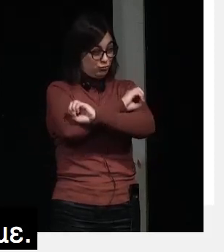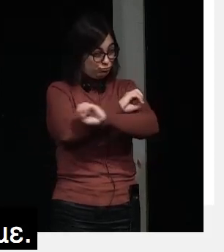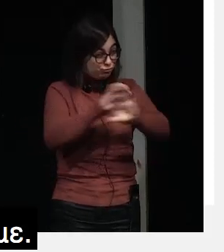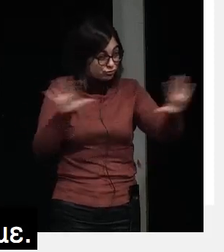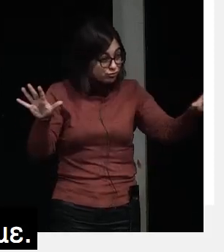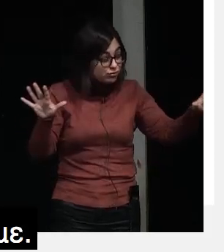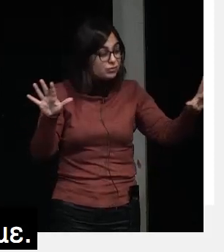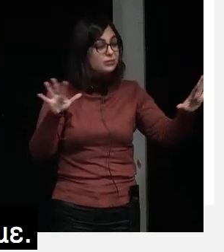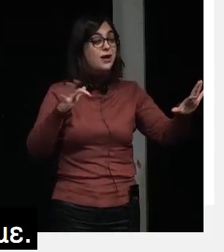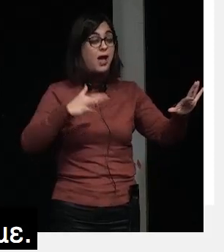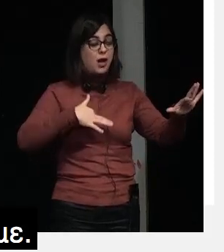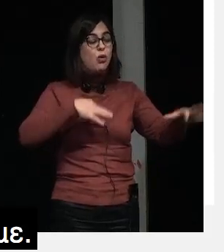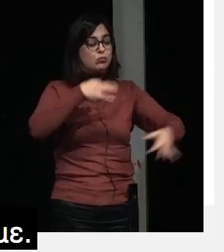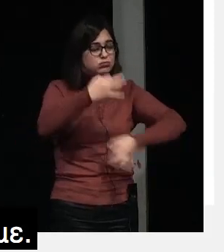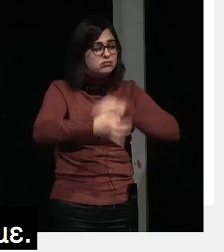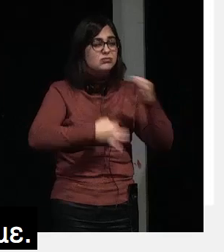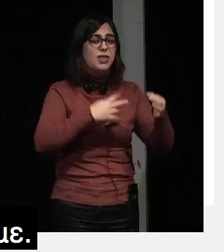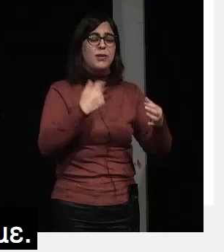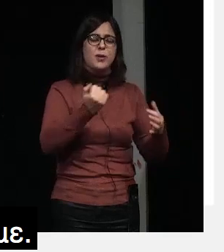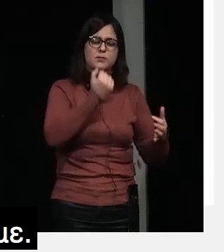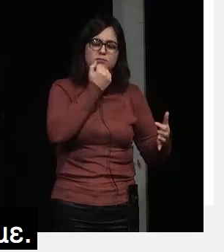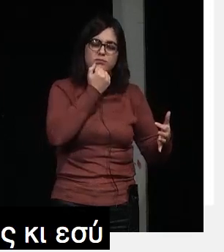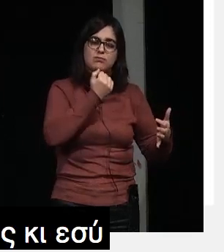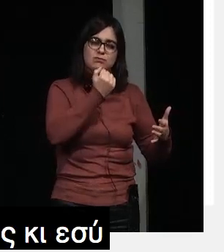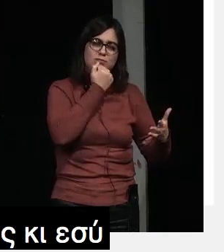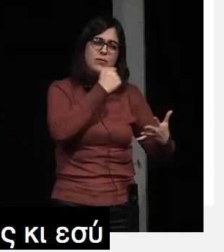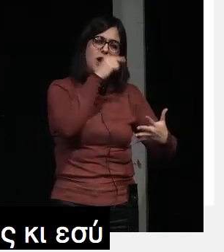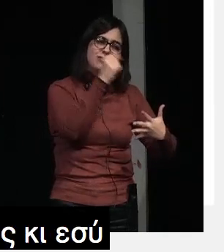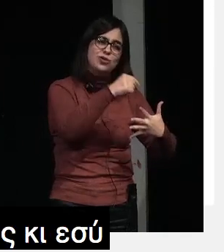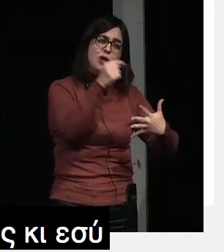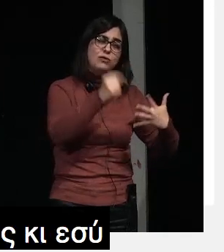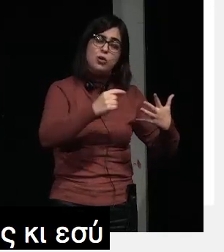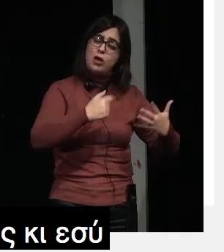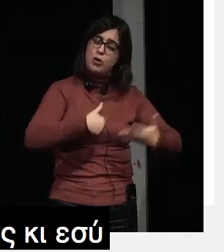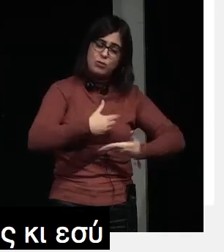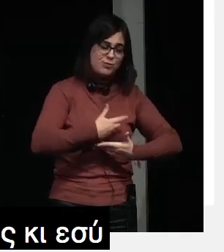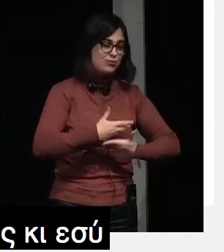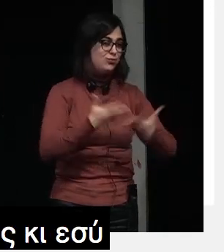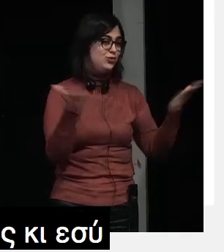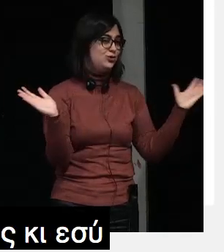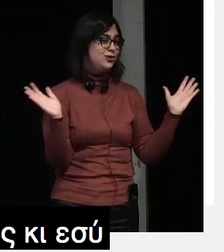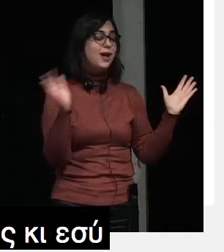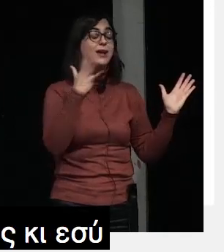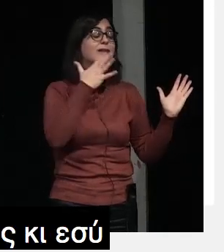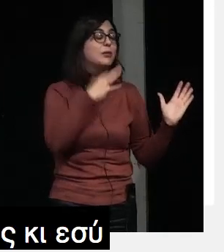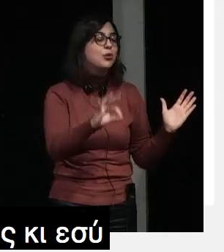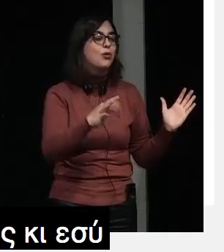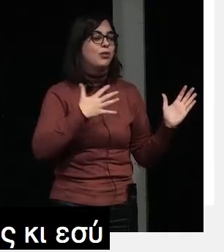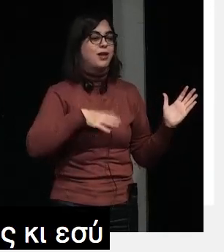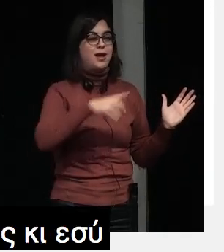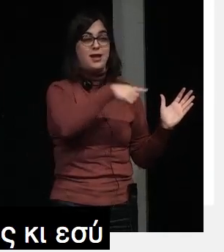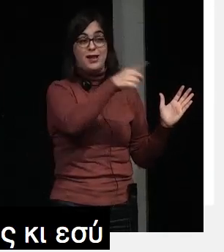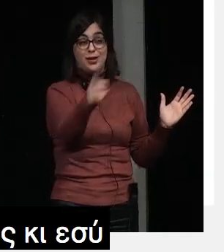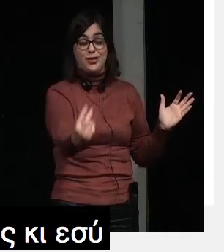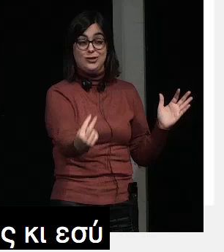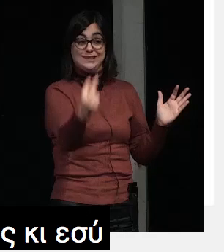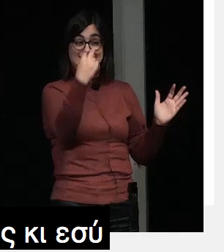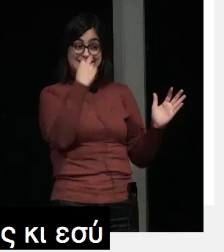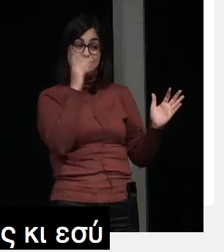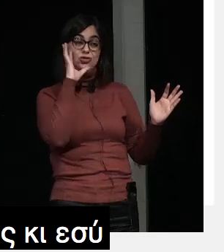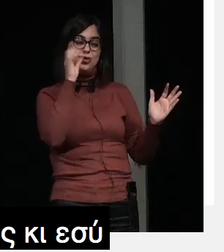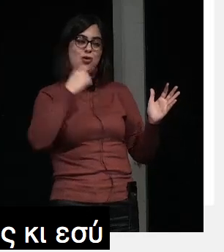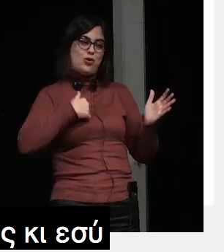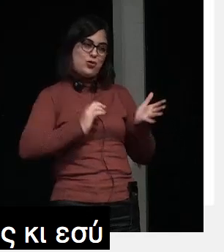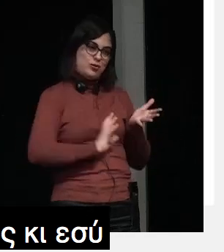do right and where we want to be better, and where, because that's, I wanted, when you experiment, you want people